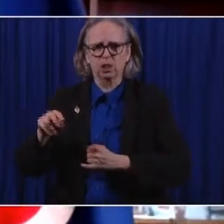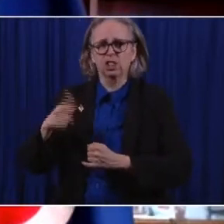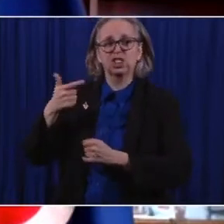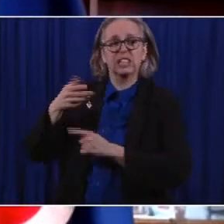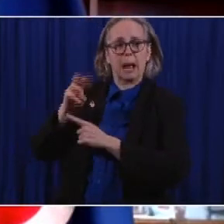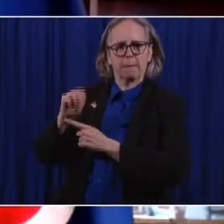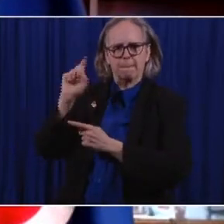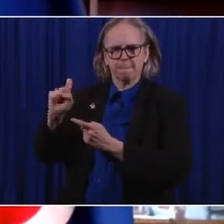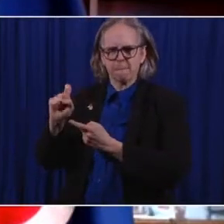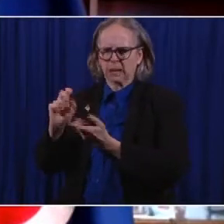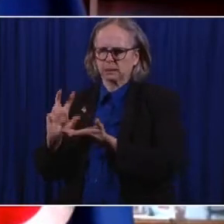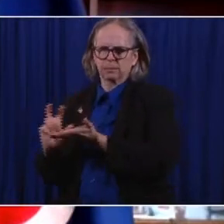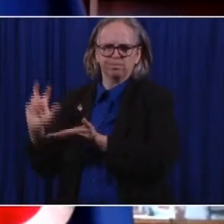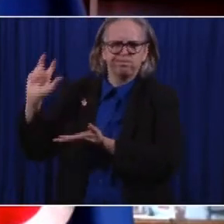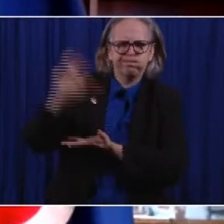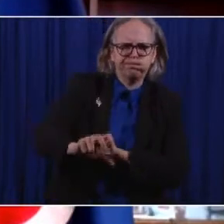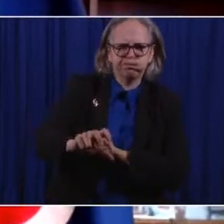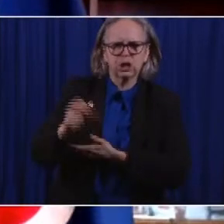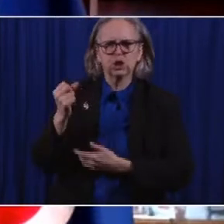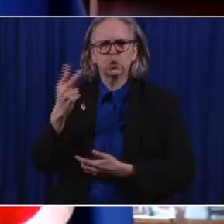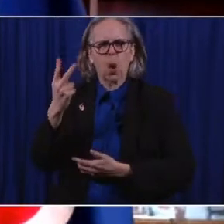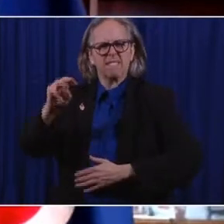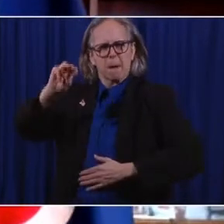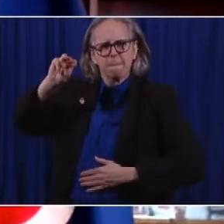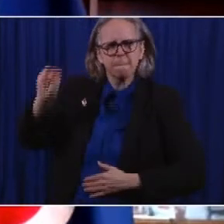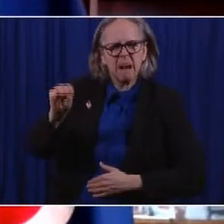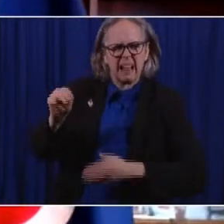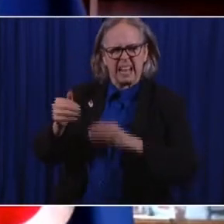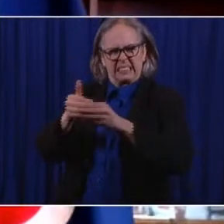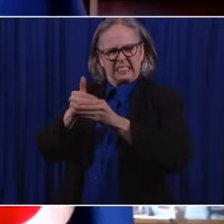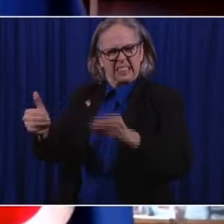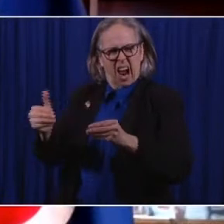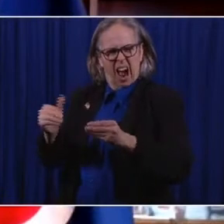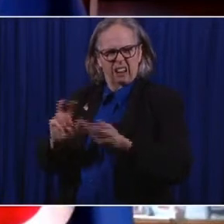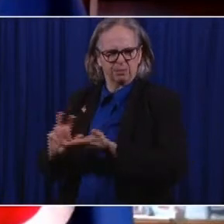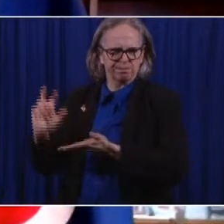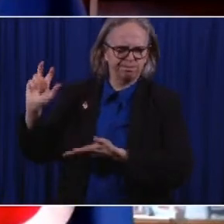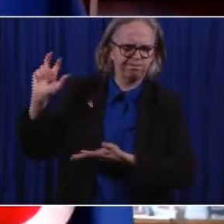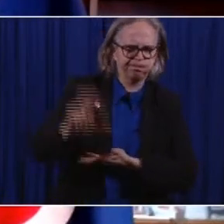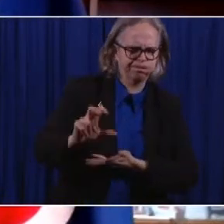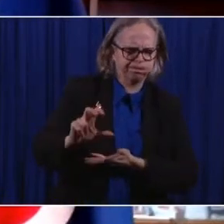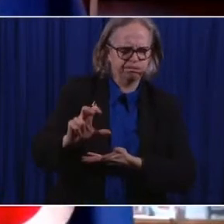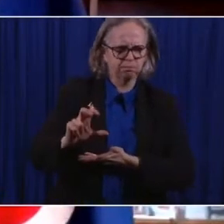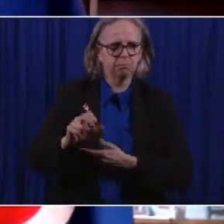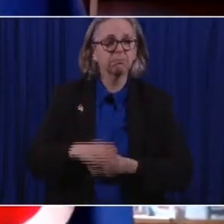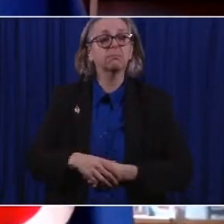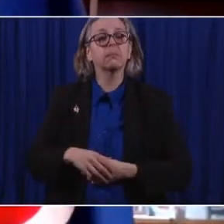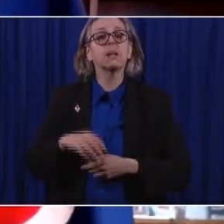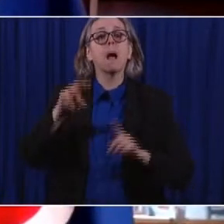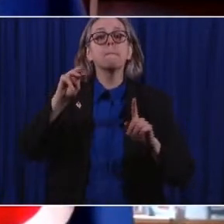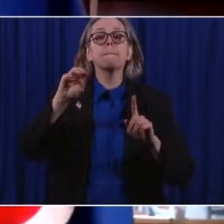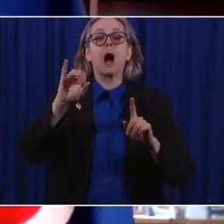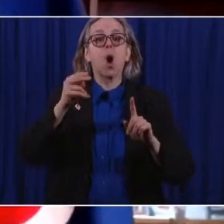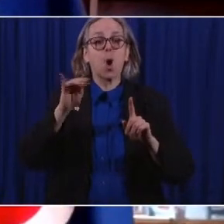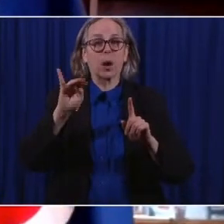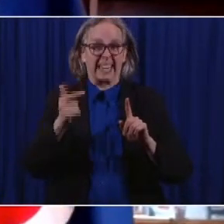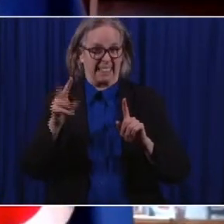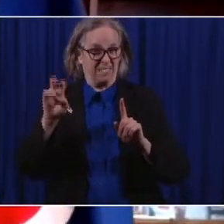to the state of Ohio. Today, we're announcing the details of that $12 million